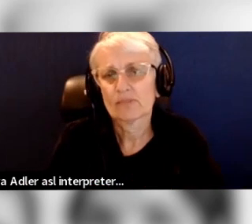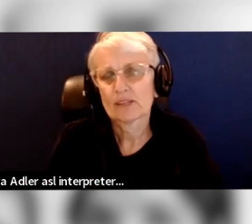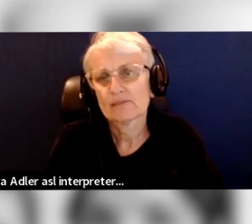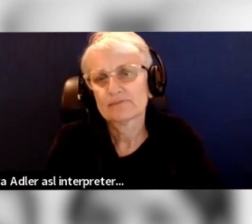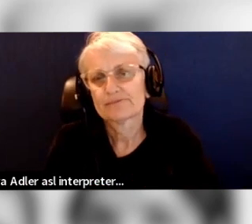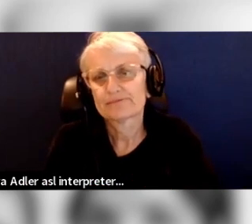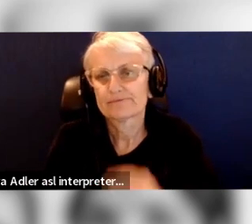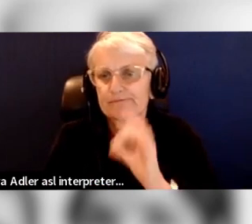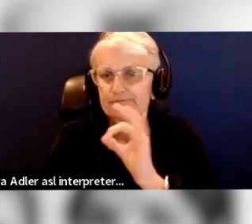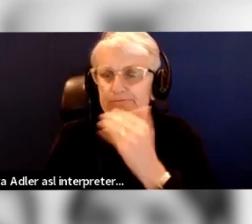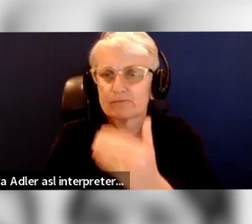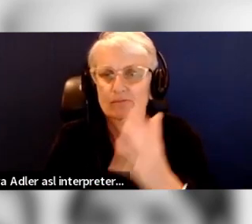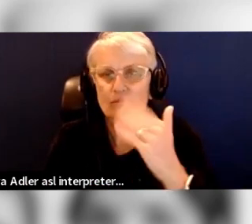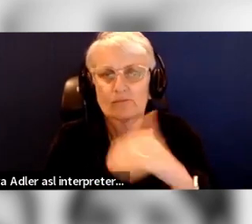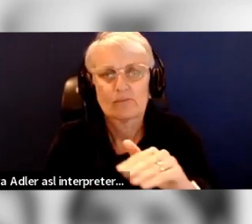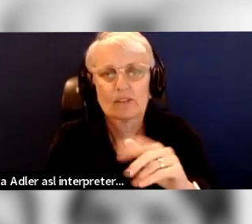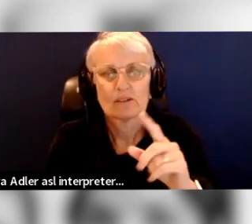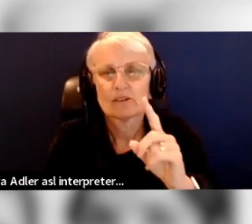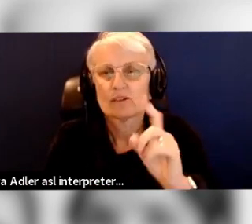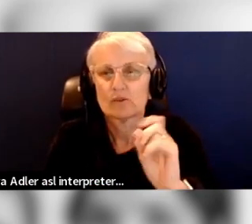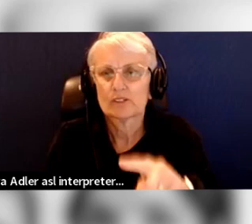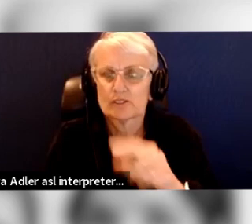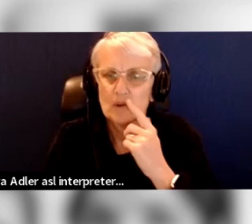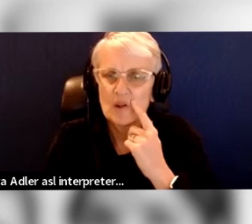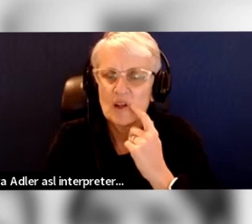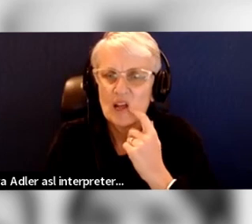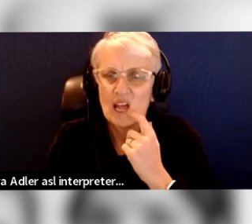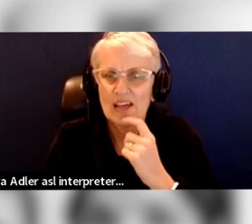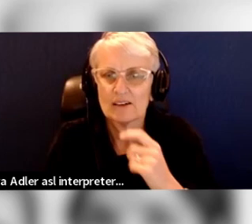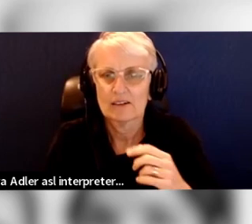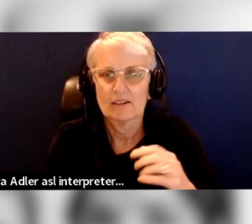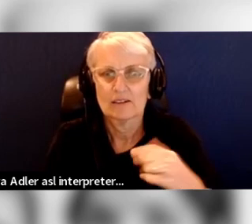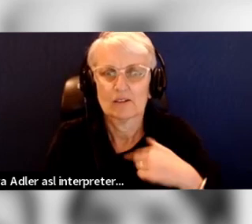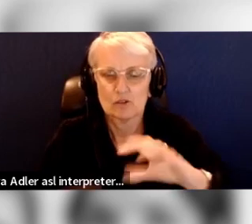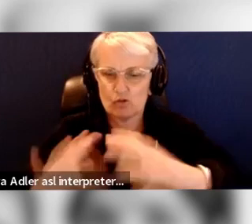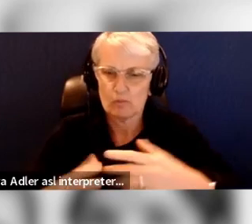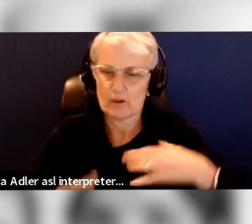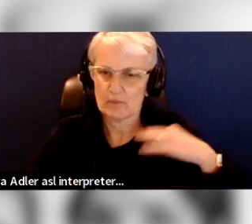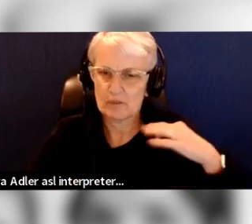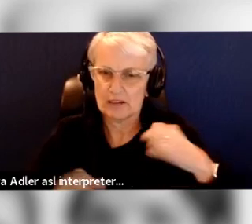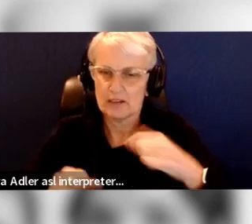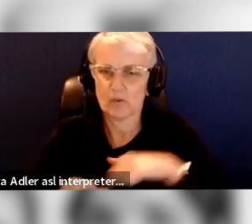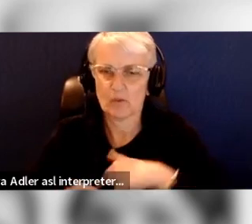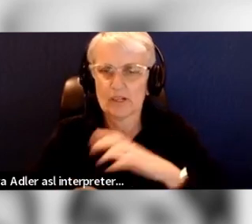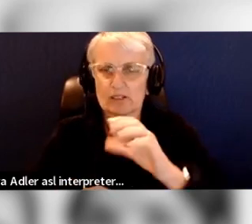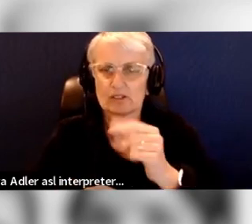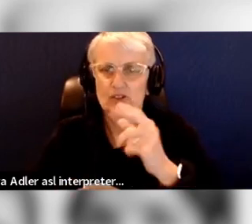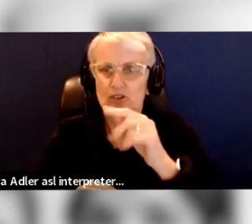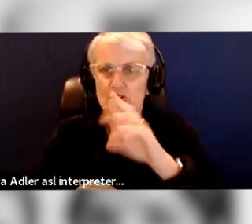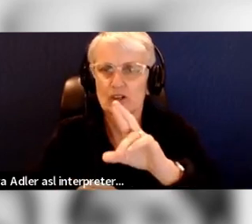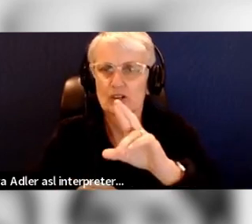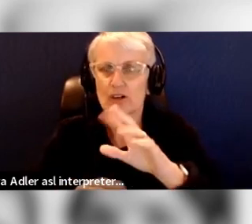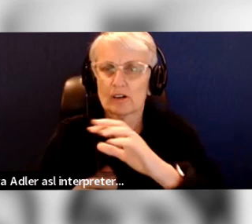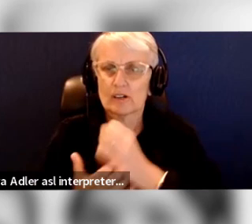Great, thank you. Next question in the chat. Can we apply as a consortium? We are a circular economy, so we'll use this program to